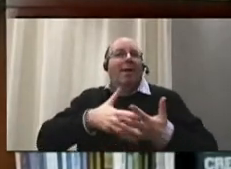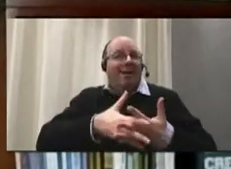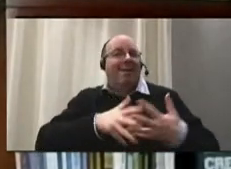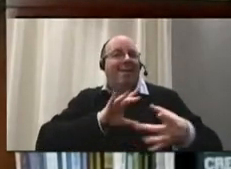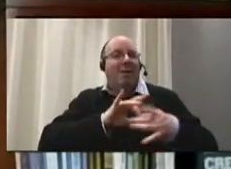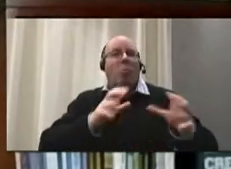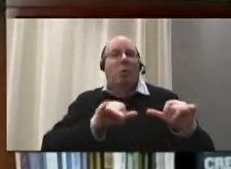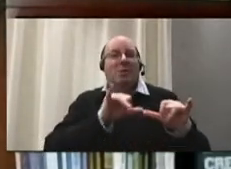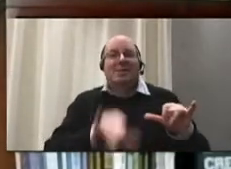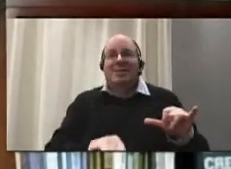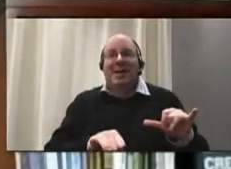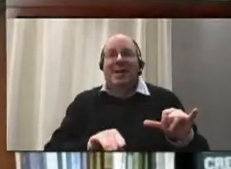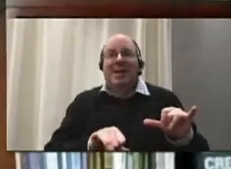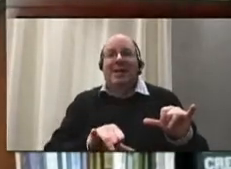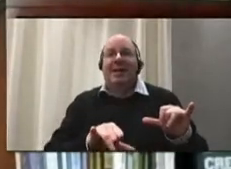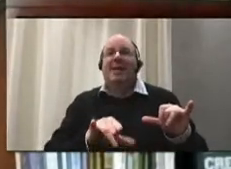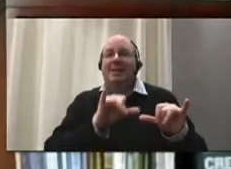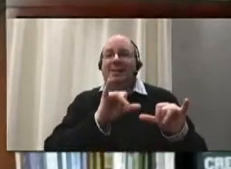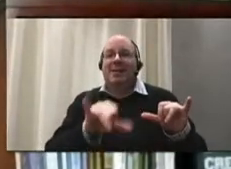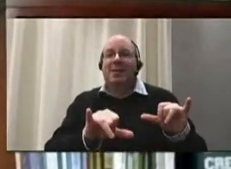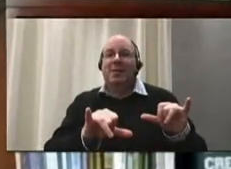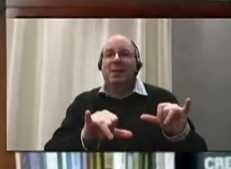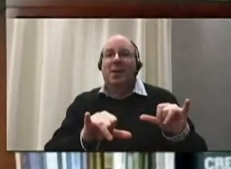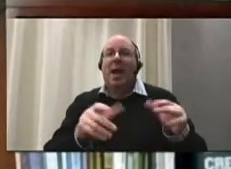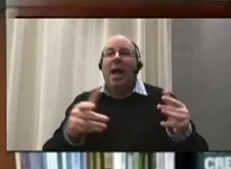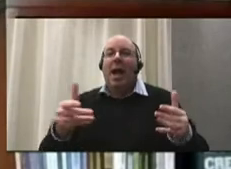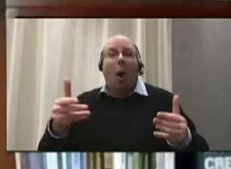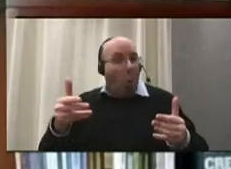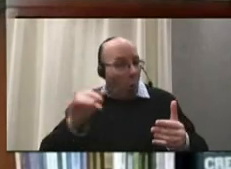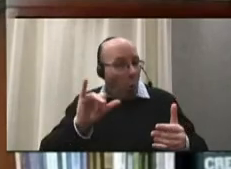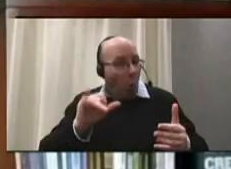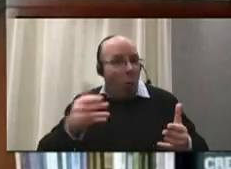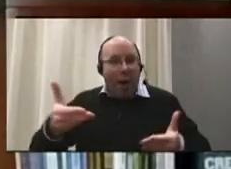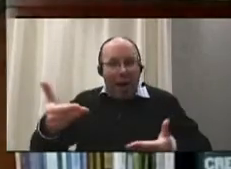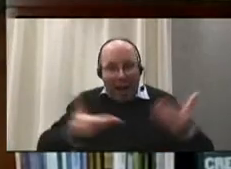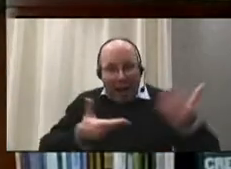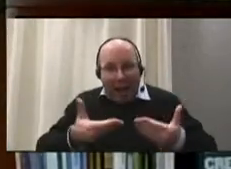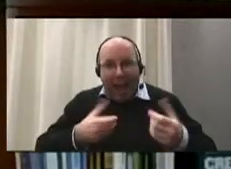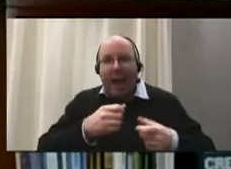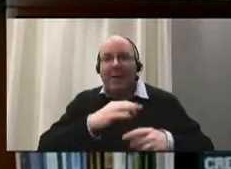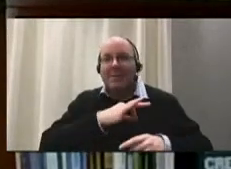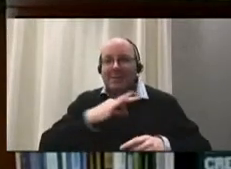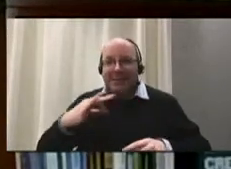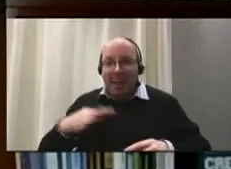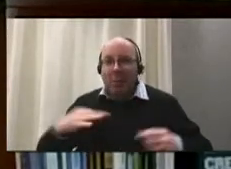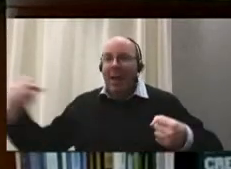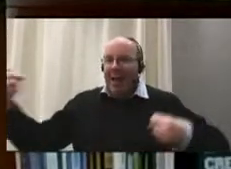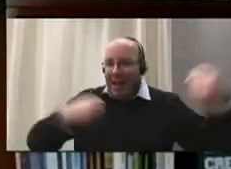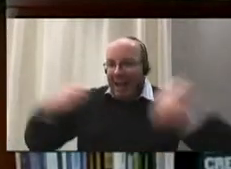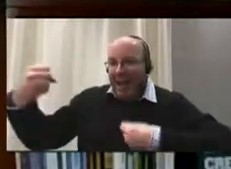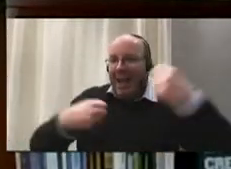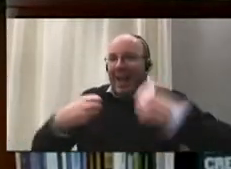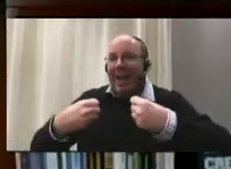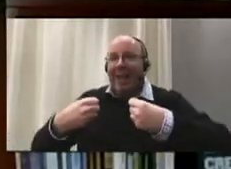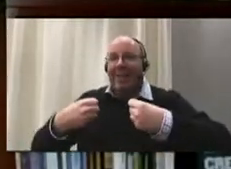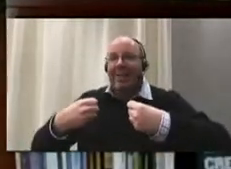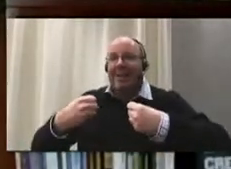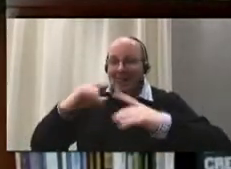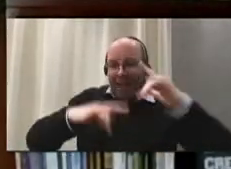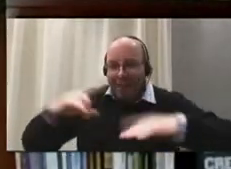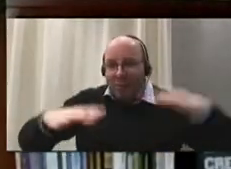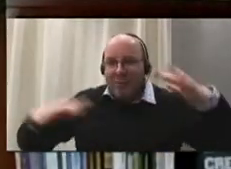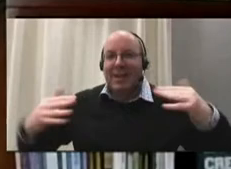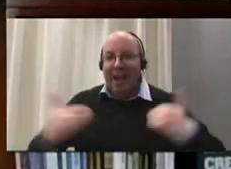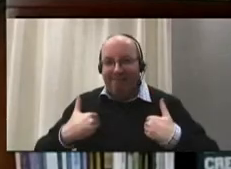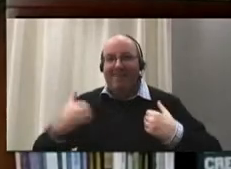do hire more staff and you do bring diversity in your office, how are these people treated? How are they respected? How are they fold in, how are they folded